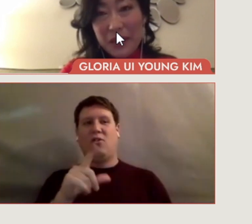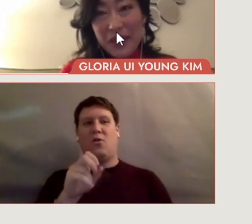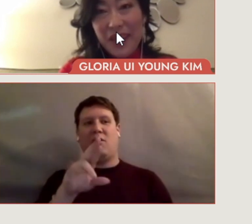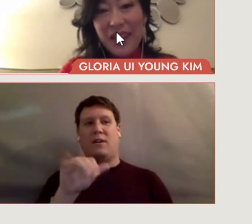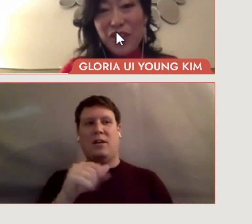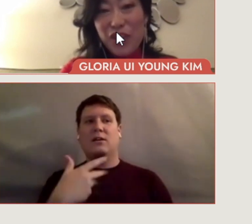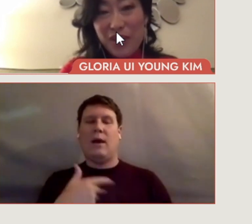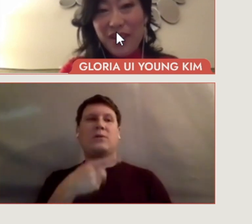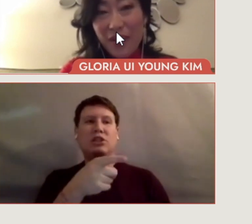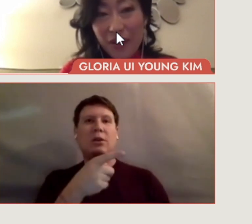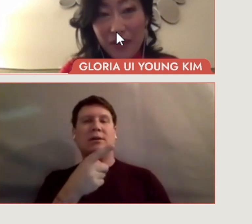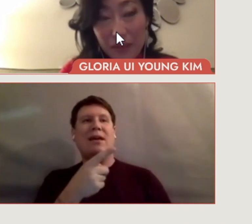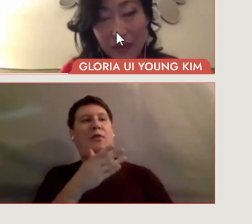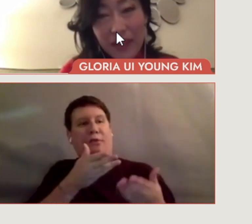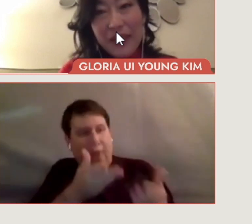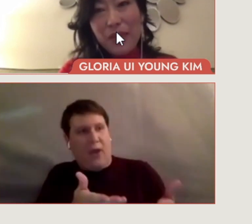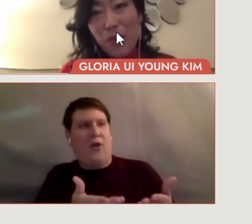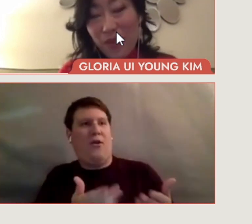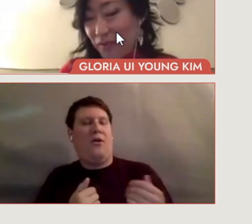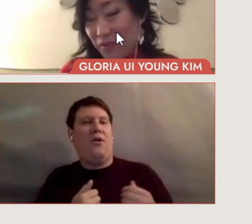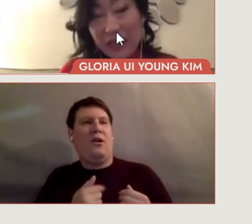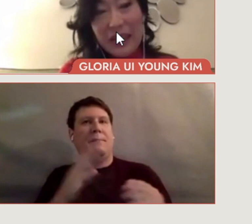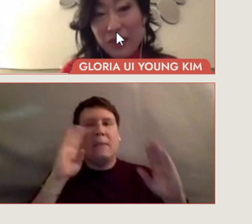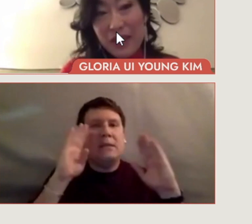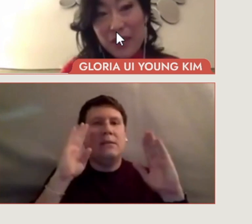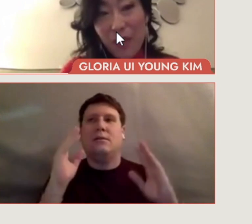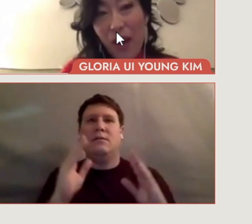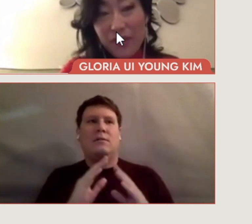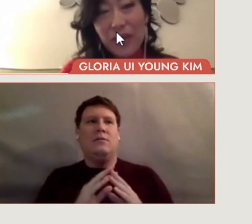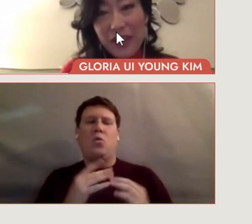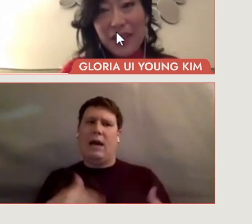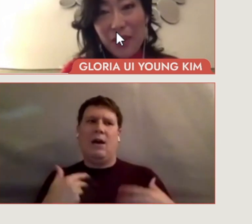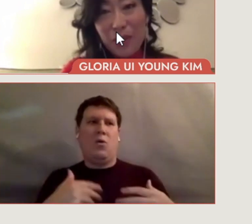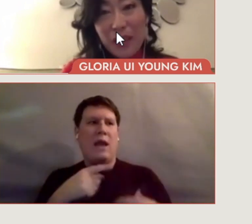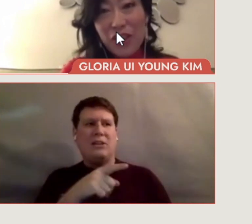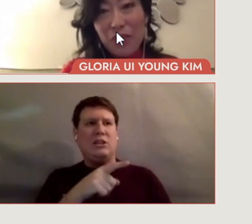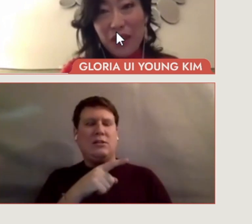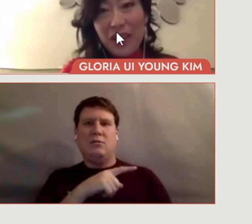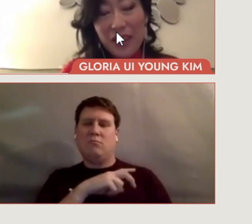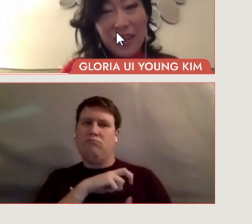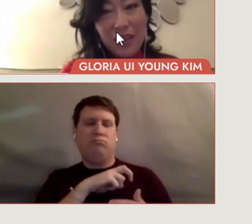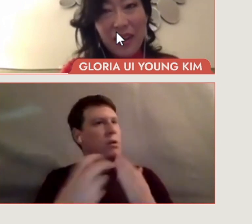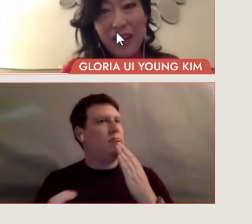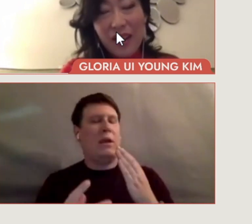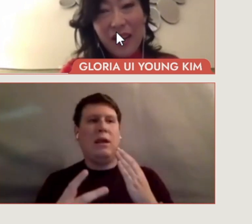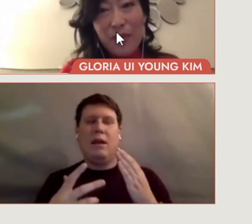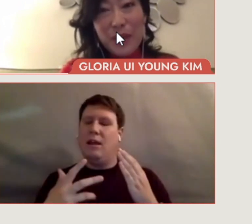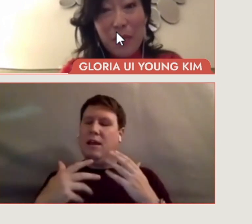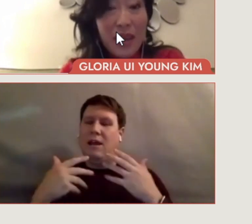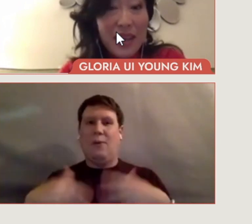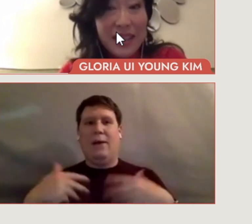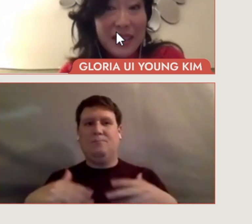present, and she like really did go after it, you know, like she really, I